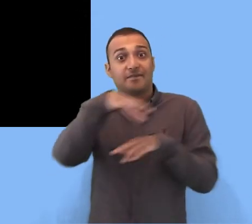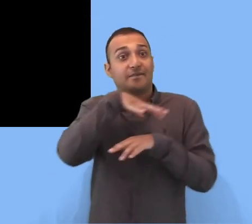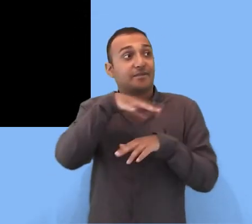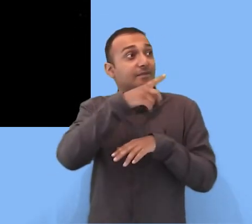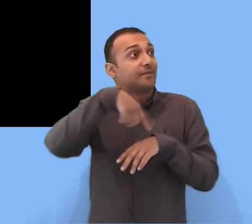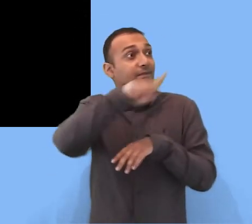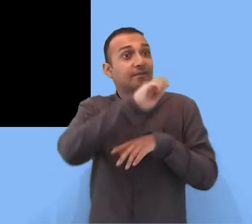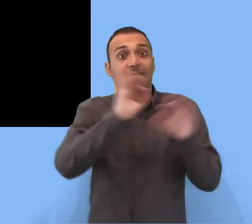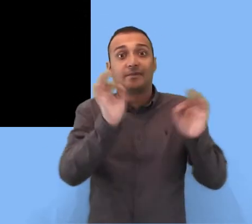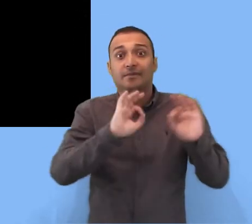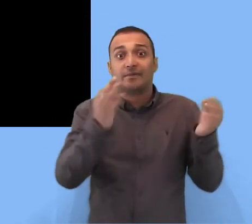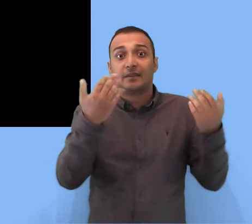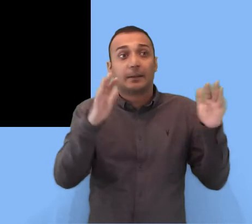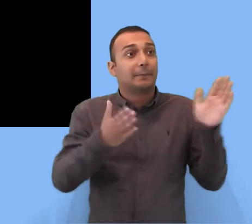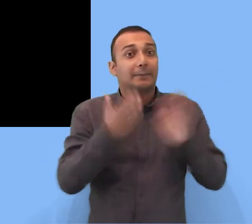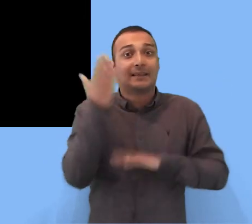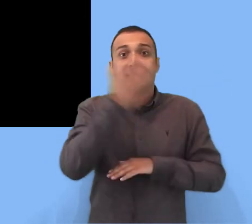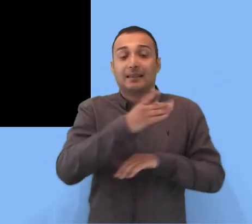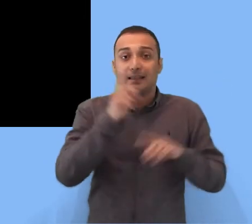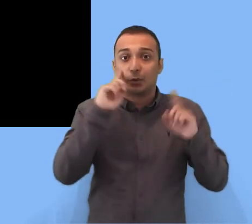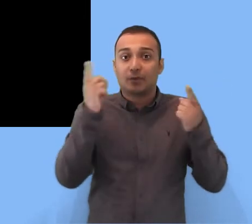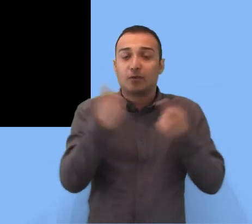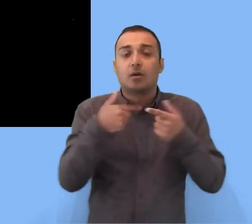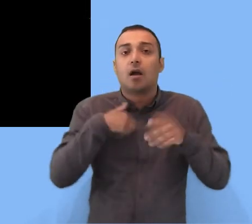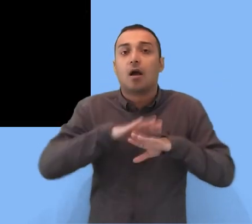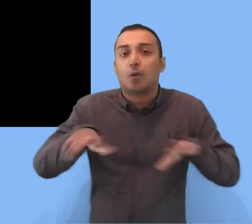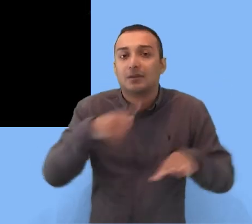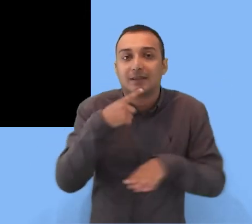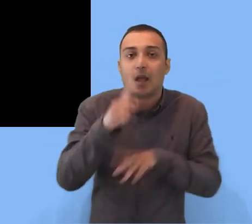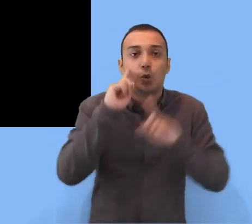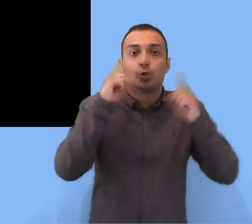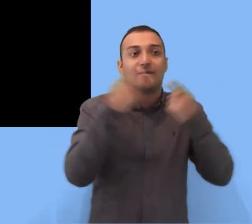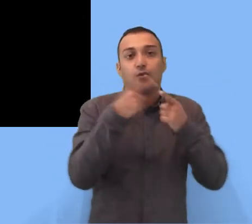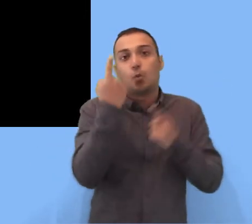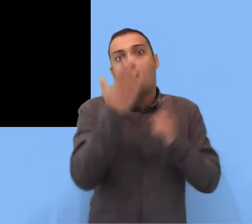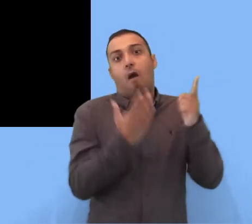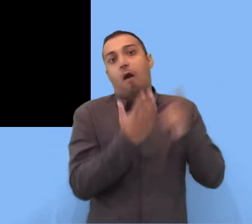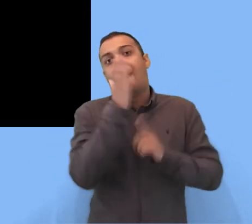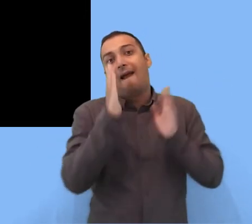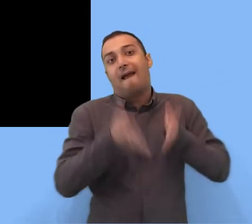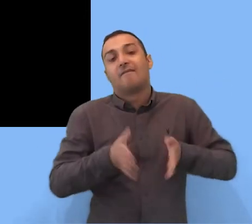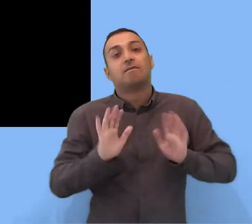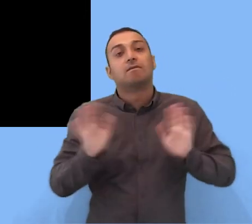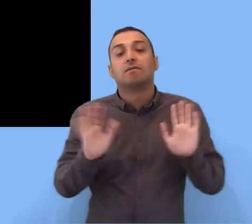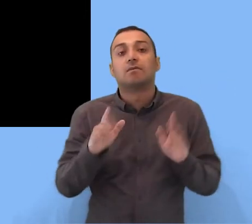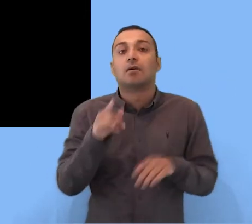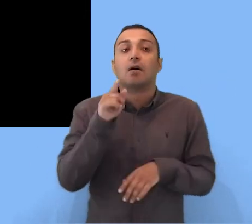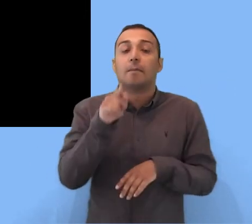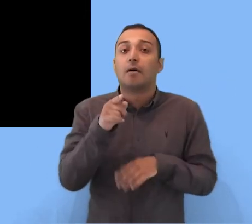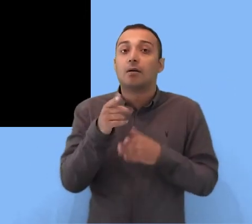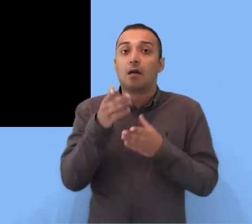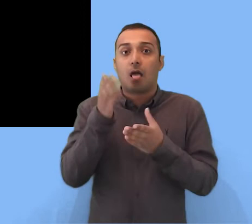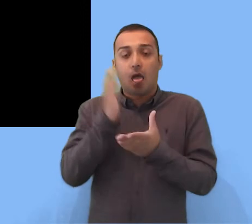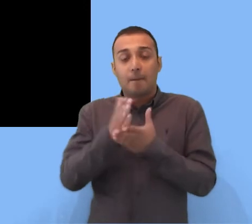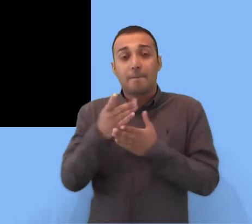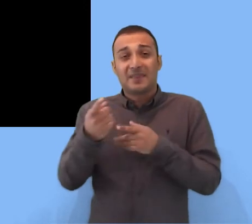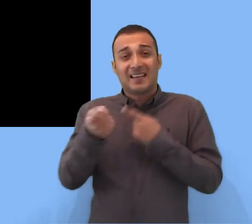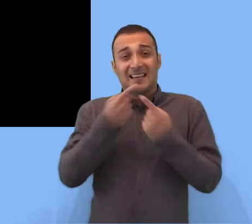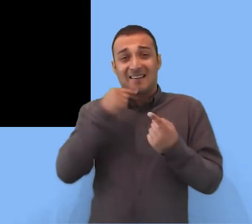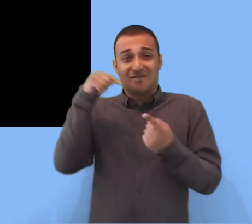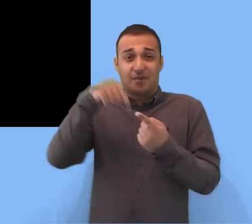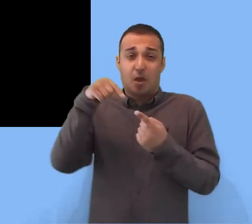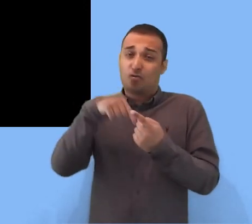if we don't provide information for parents, and Parent Power is a wonderful example of that.